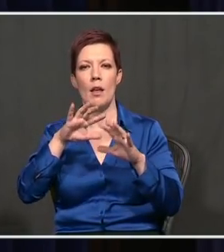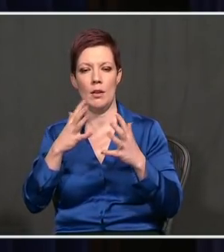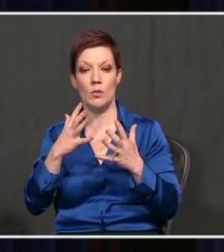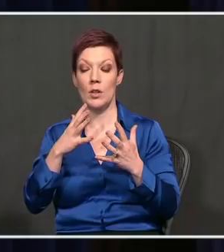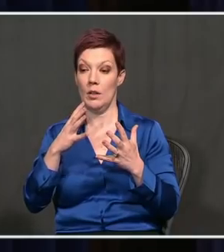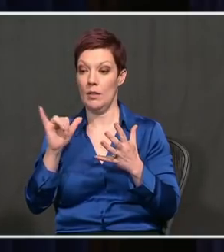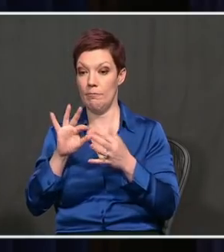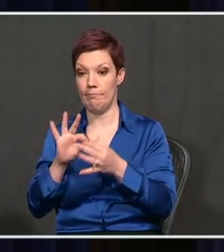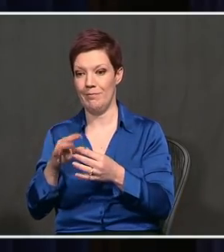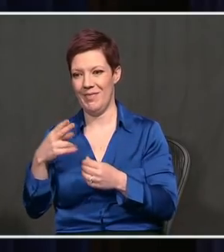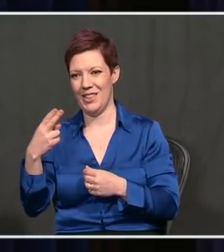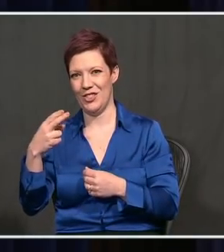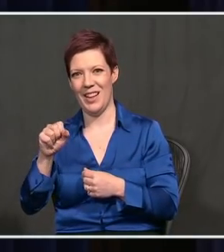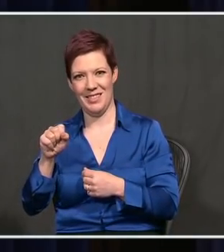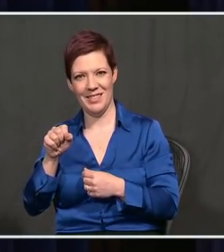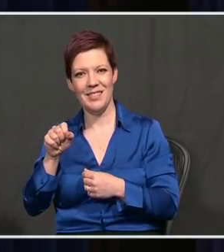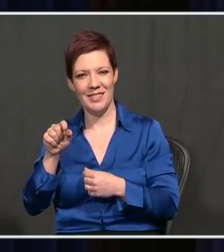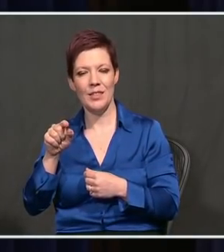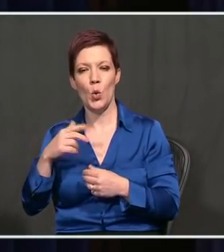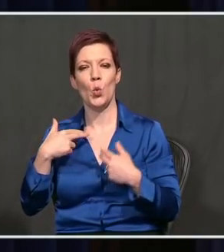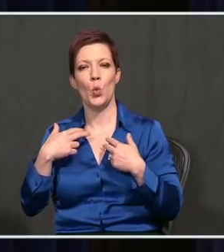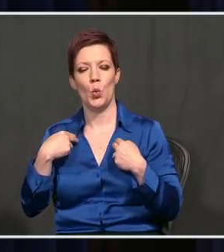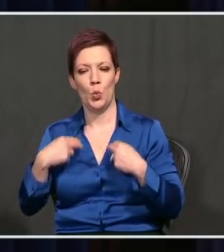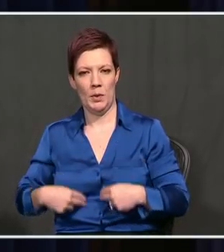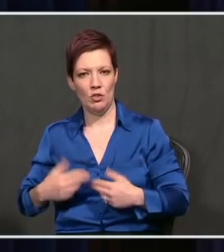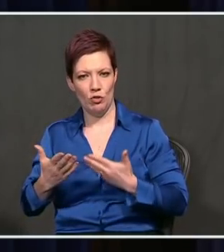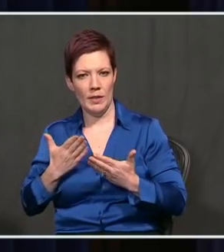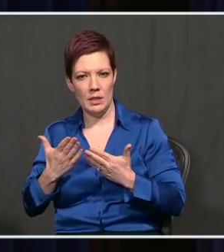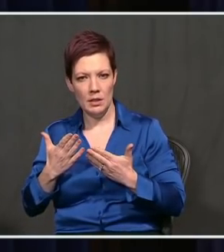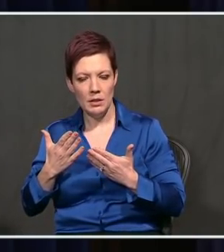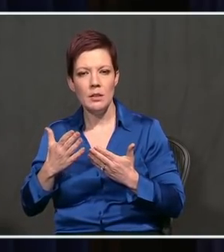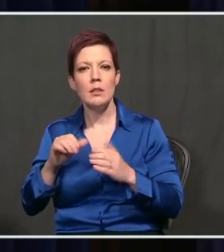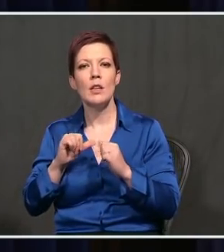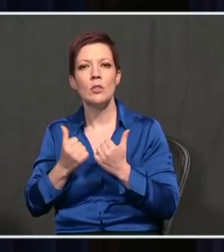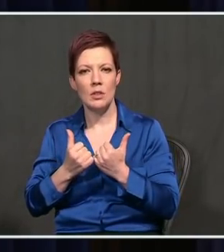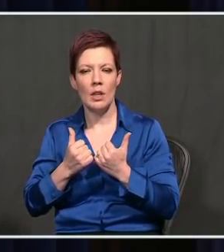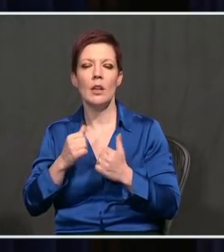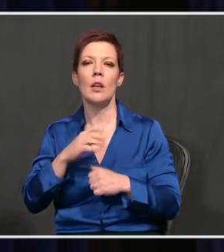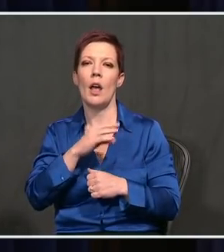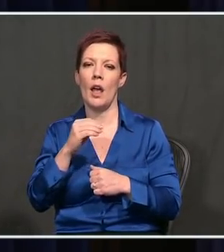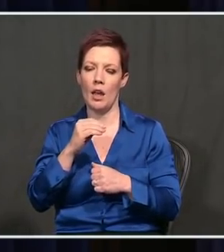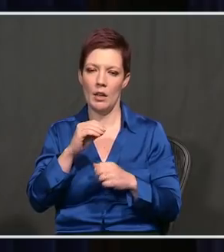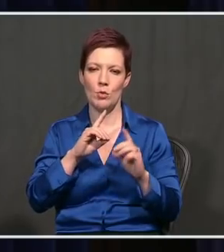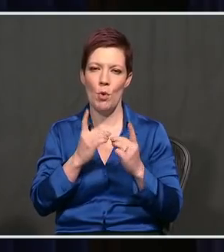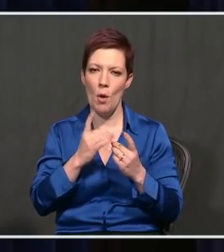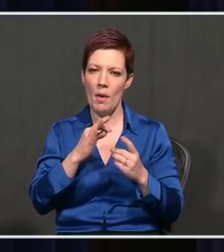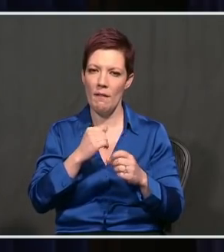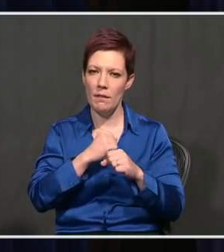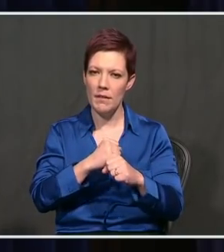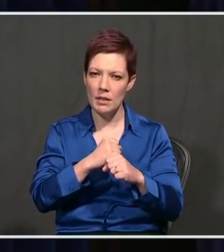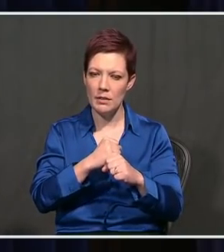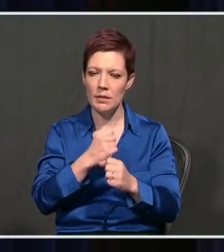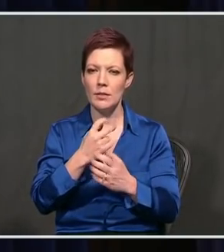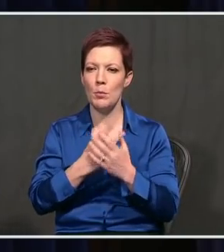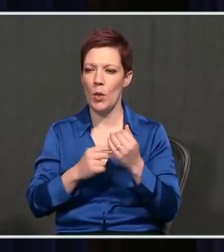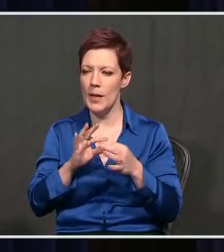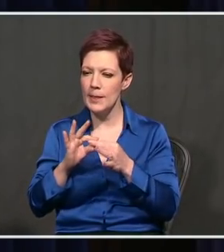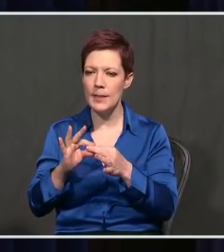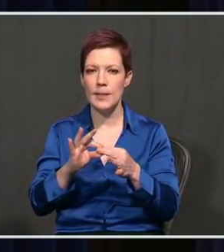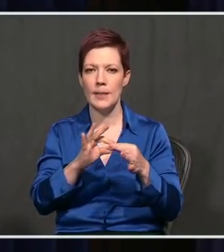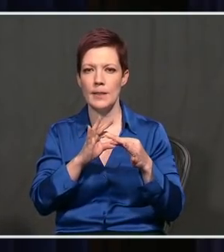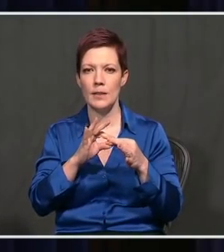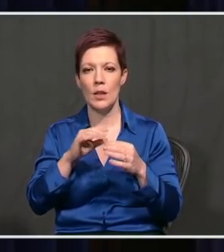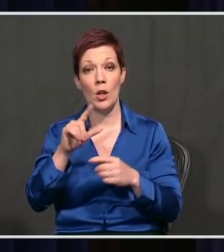Human Services Agency, and the Department of Defense, the logistics,